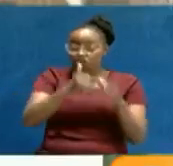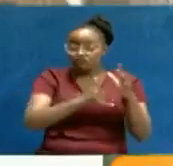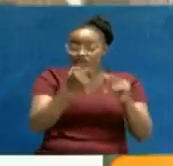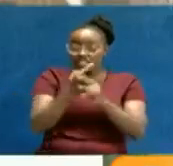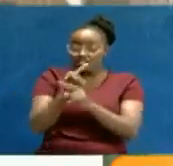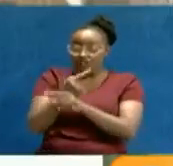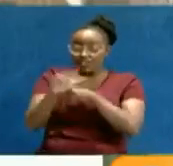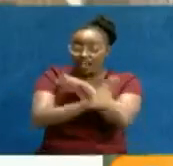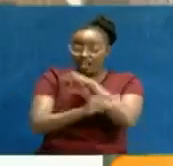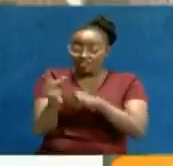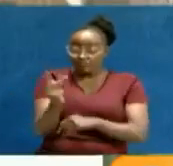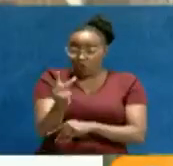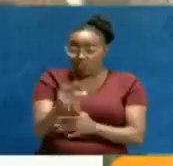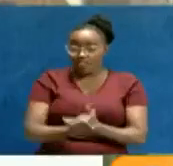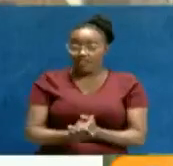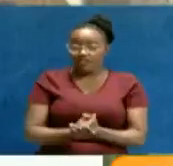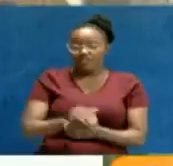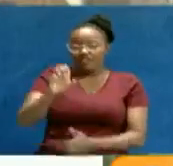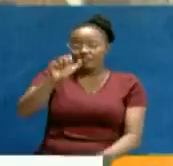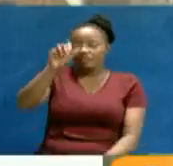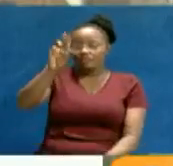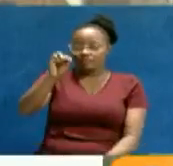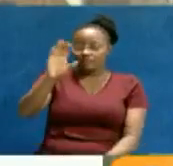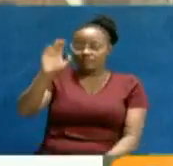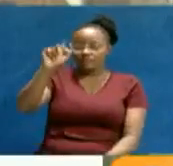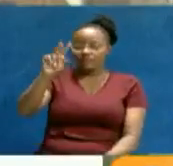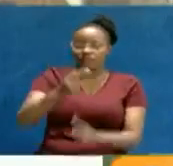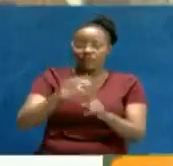in the respective countries. Sam Kituku, Citizen TV, Nairobi.